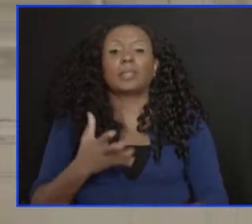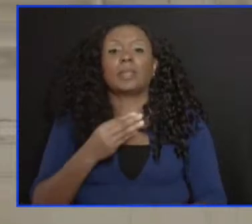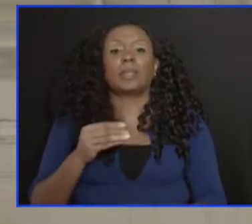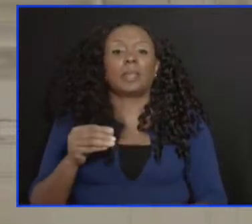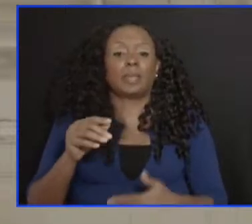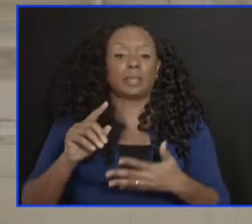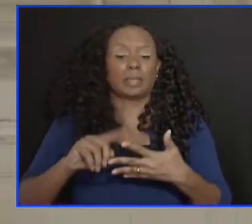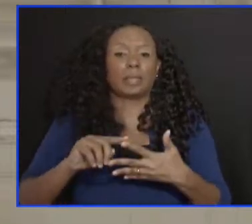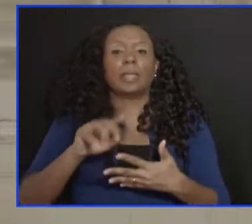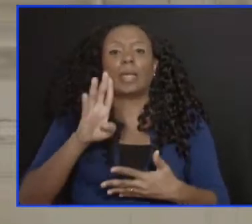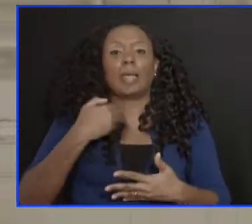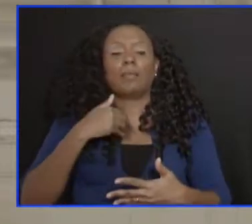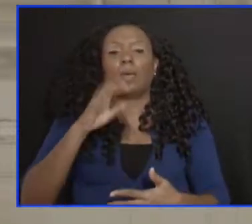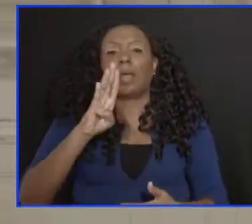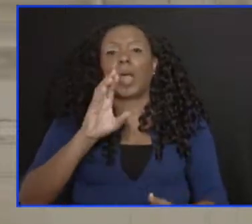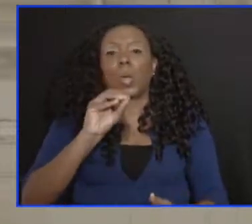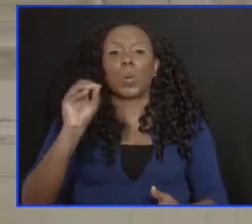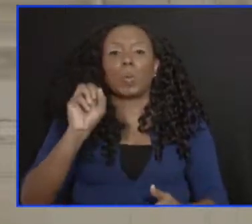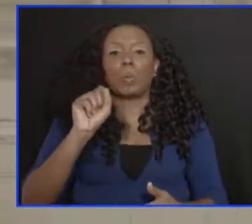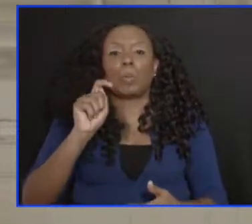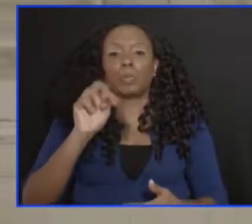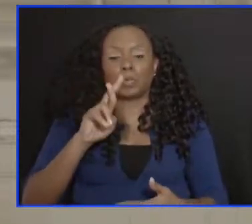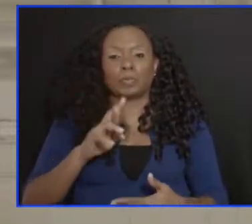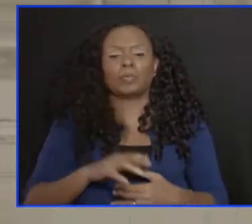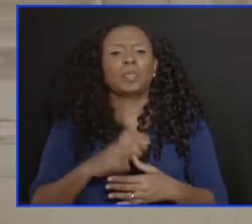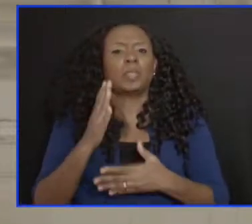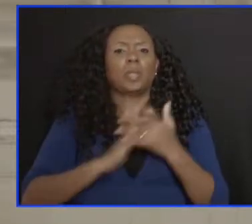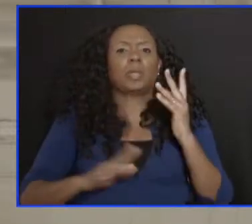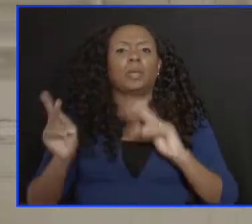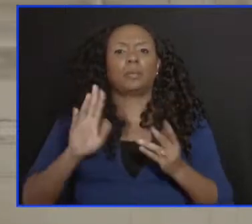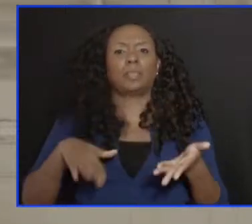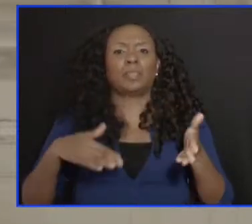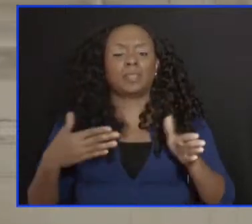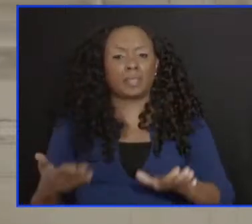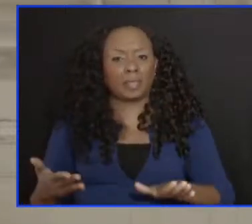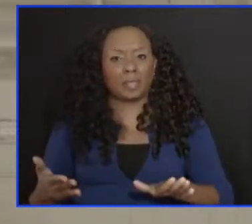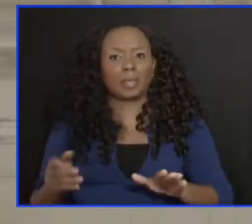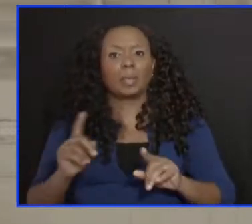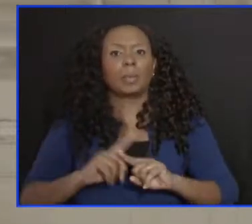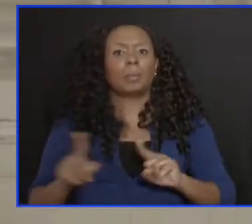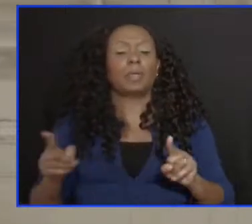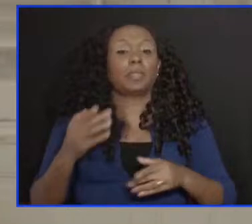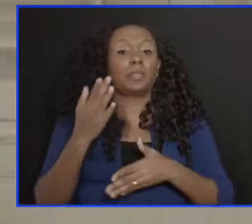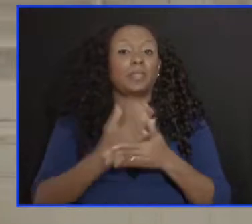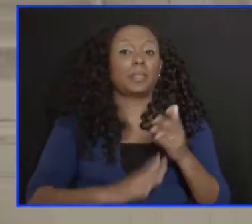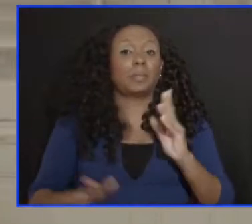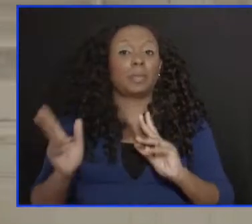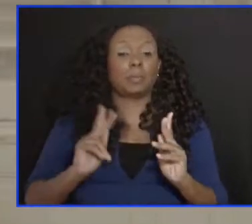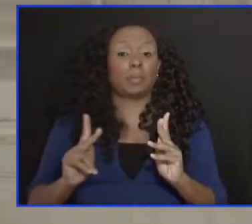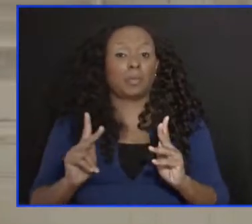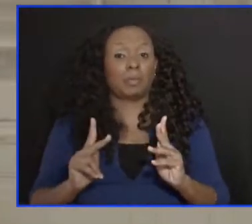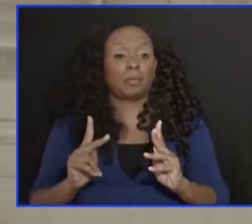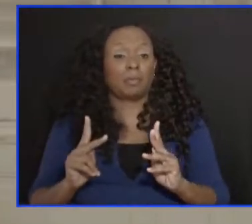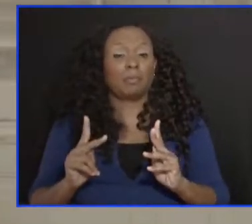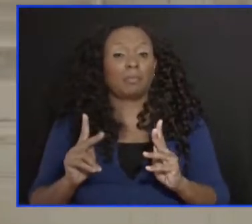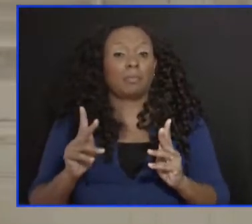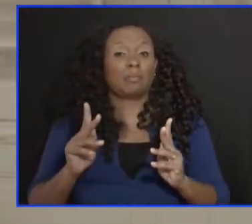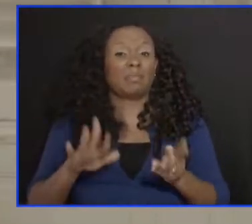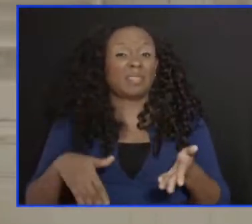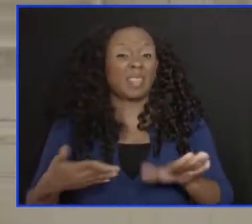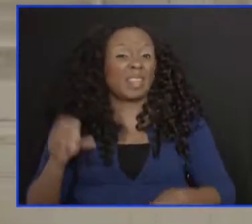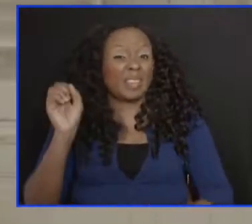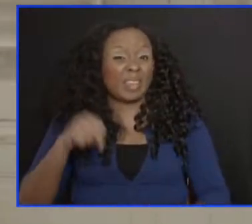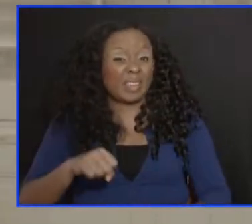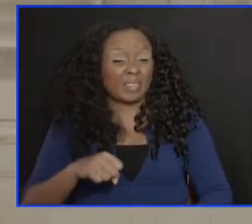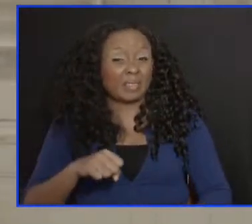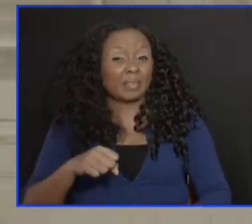that population in recent times, the challenge for us is that many of them had multiple comorbidities. And that's always